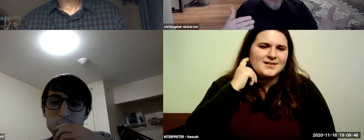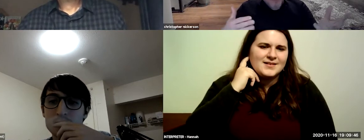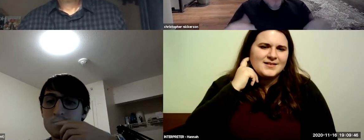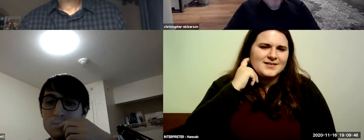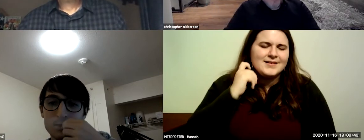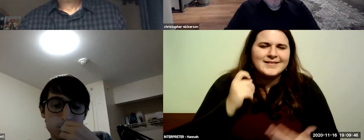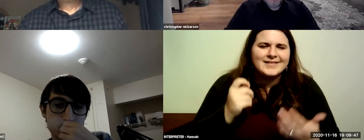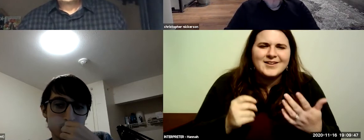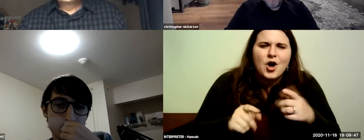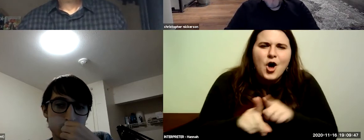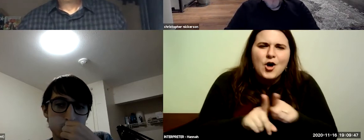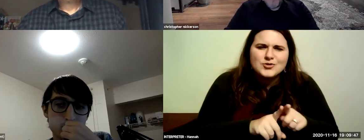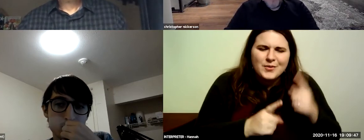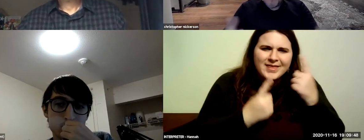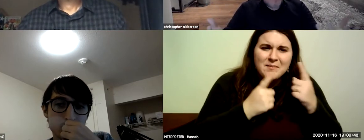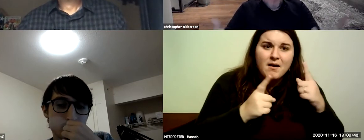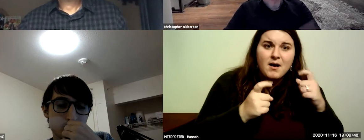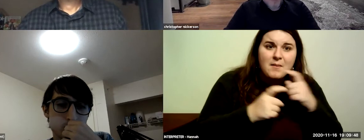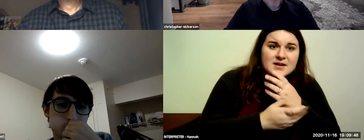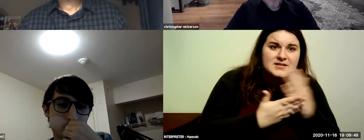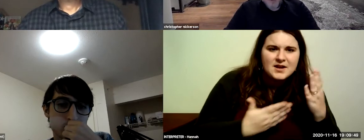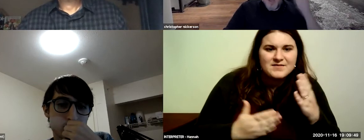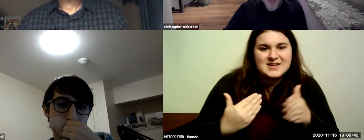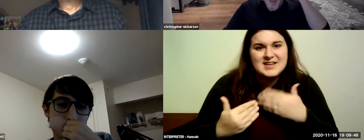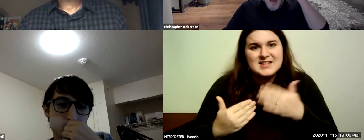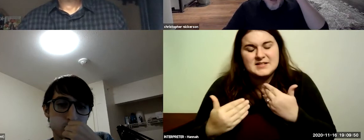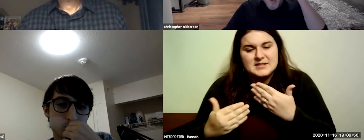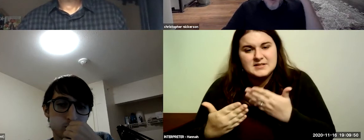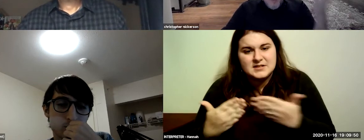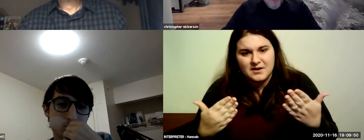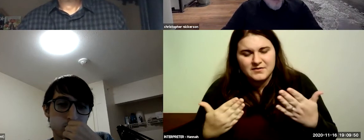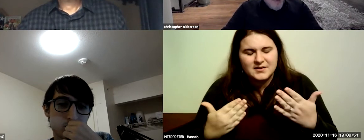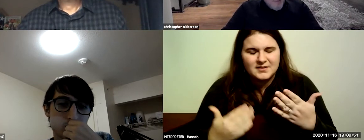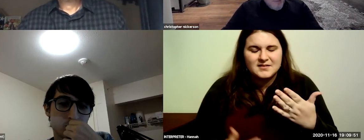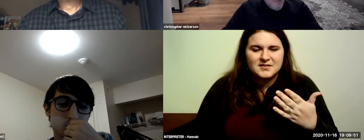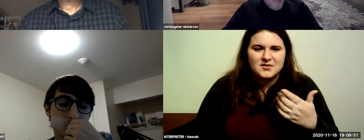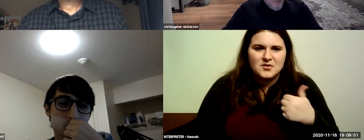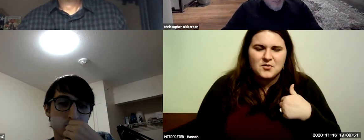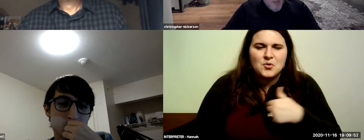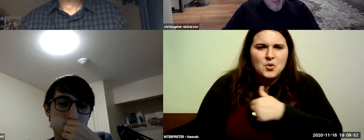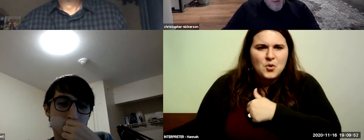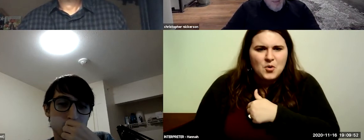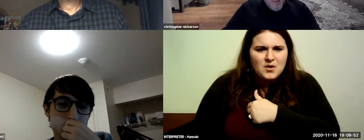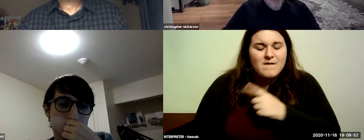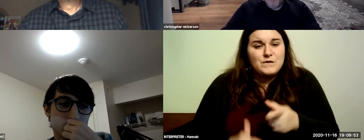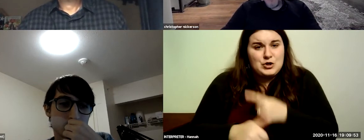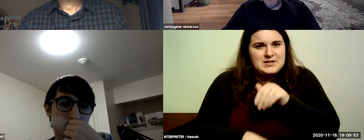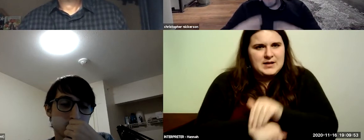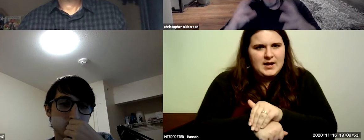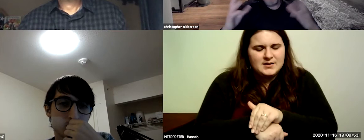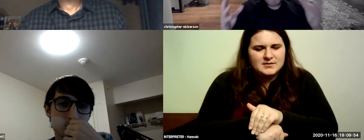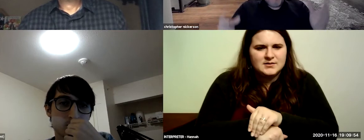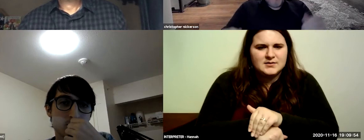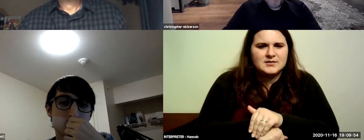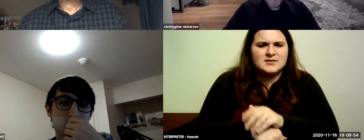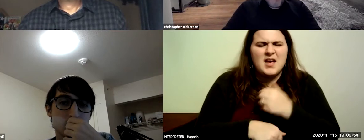stuff versus easy stuff and the easy stuff almost always working. You know, we landed the first night and there's this whole like